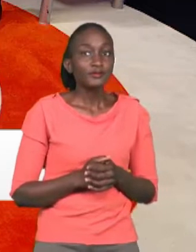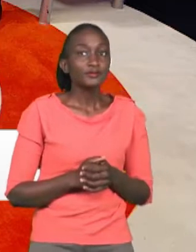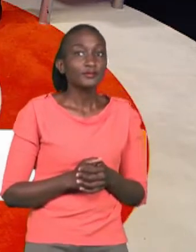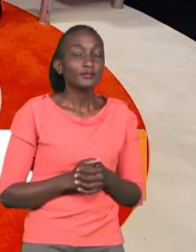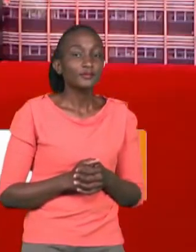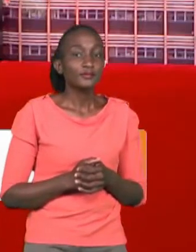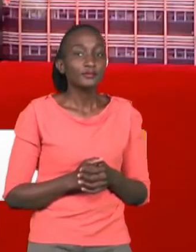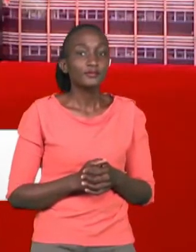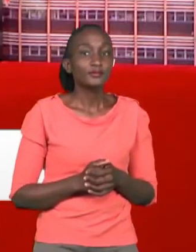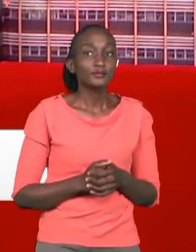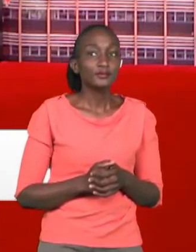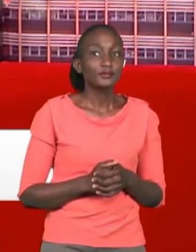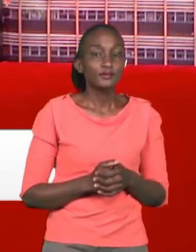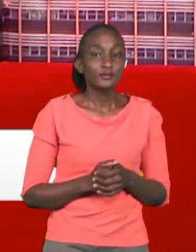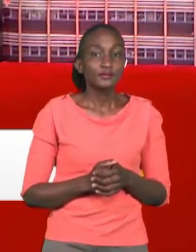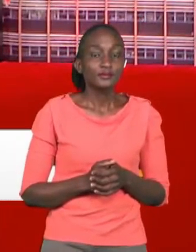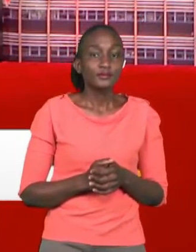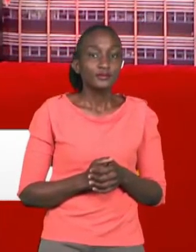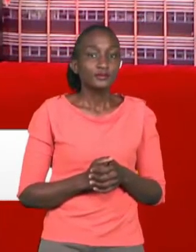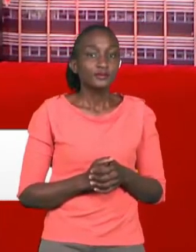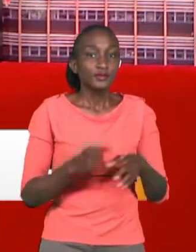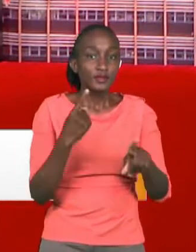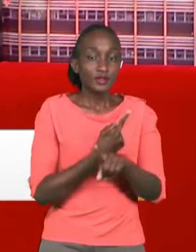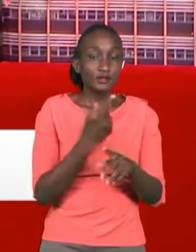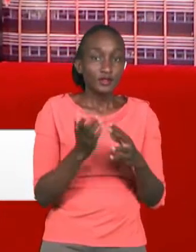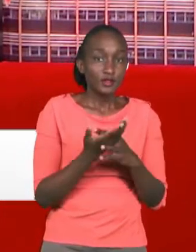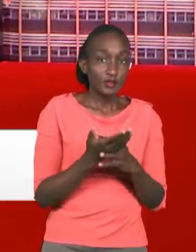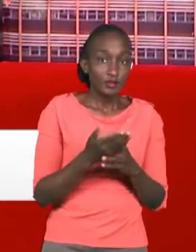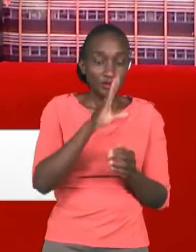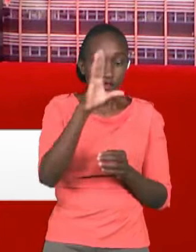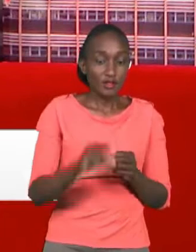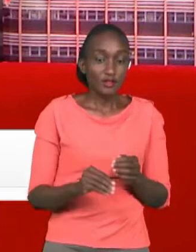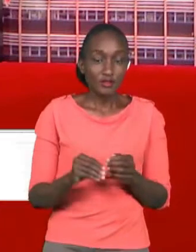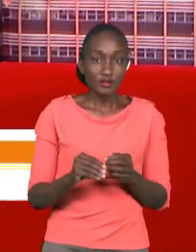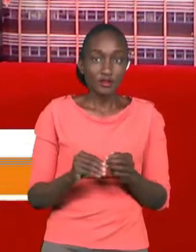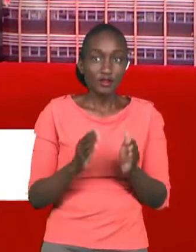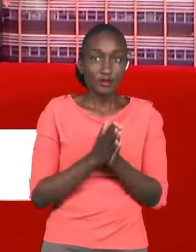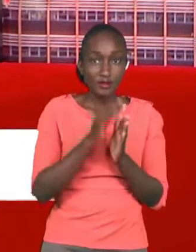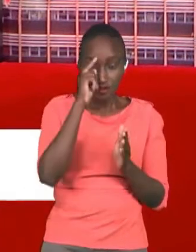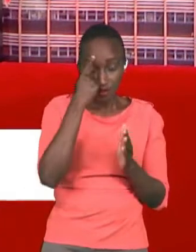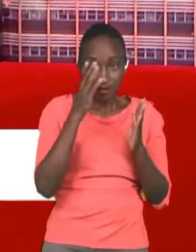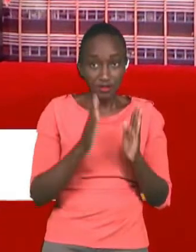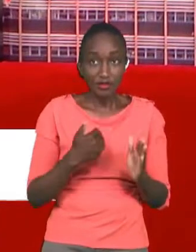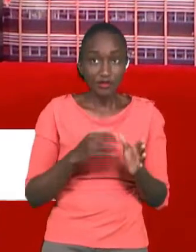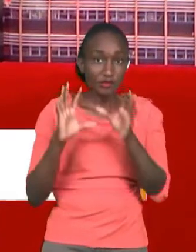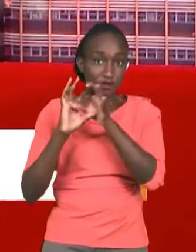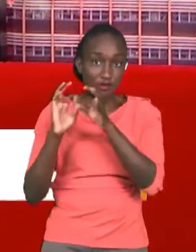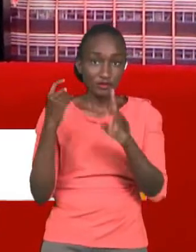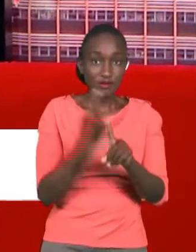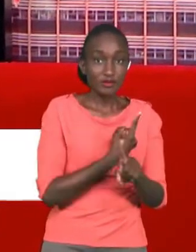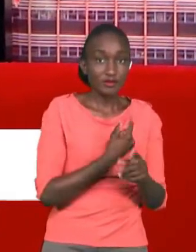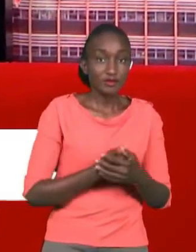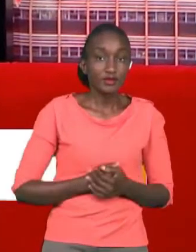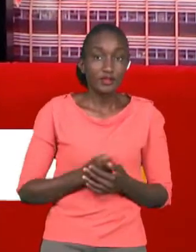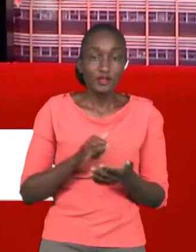You see, the difference between the Africans and the Indian, we have the cultural differences.